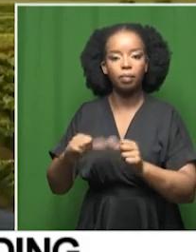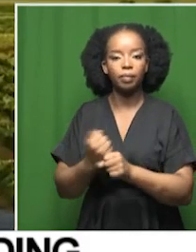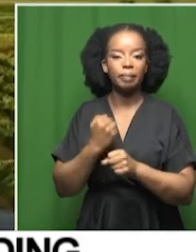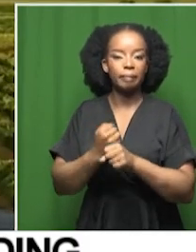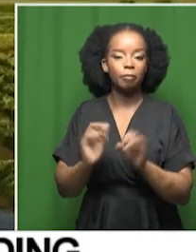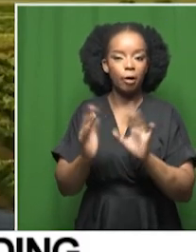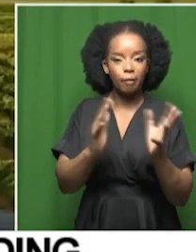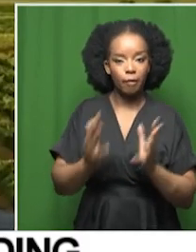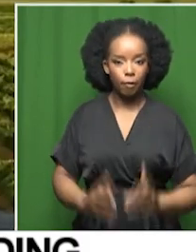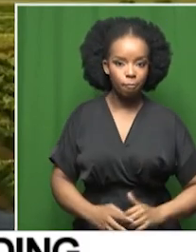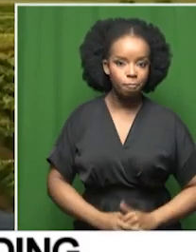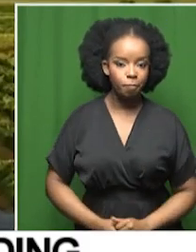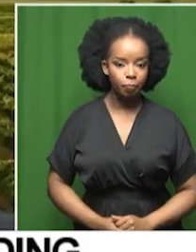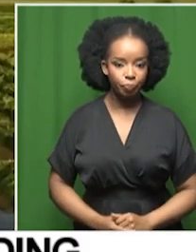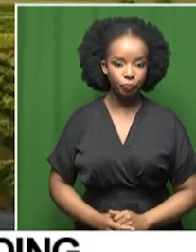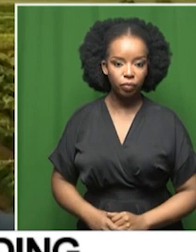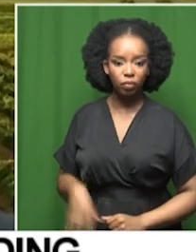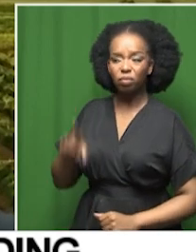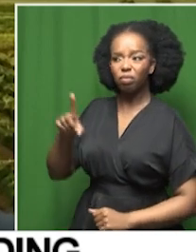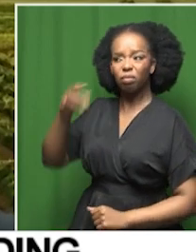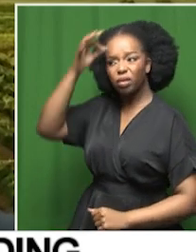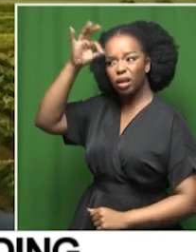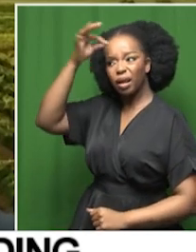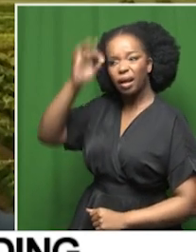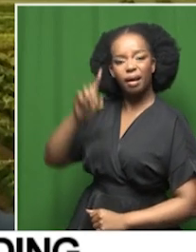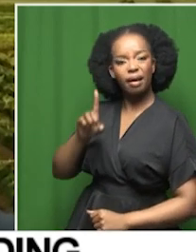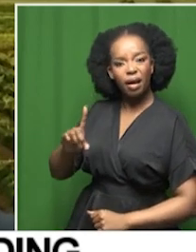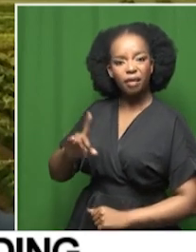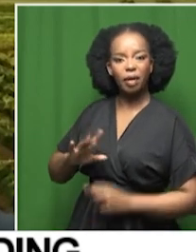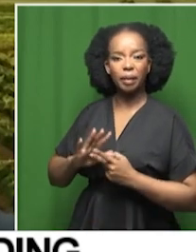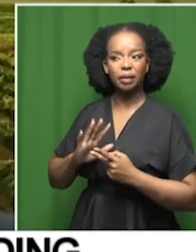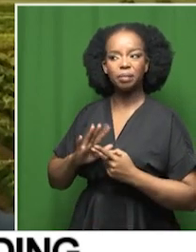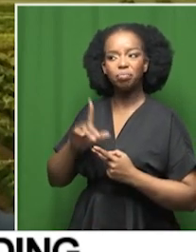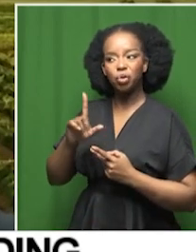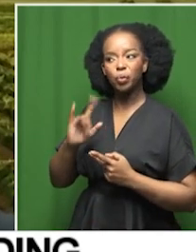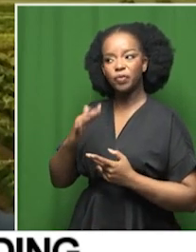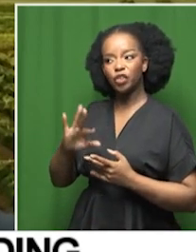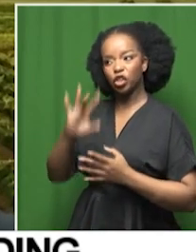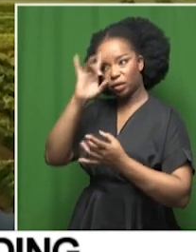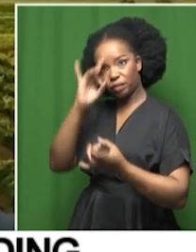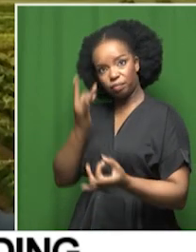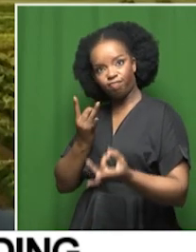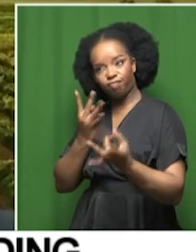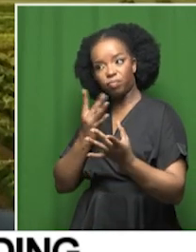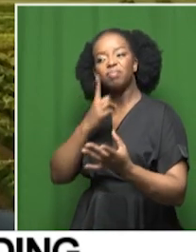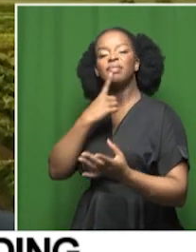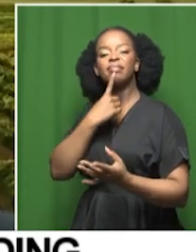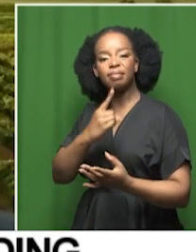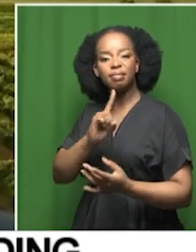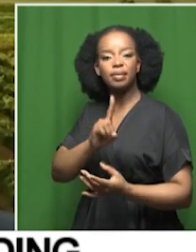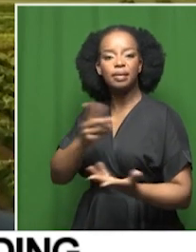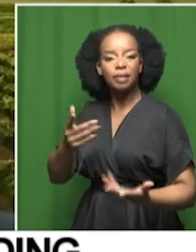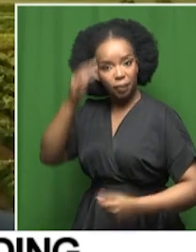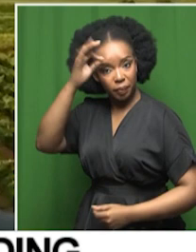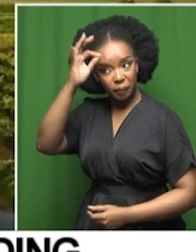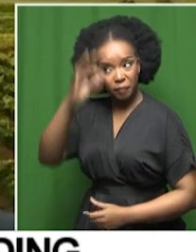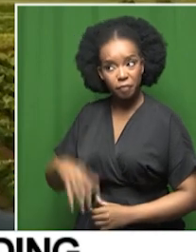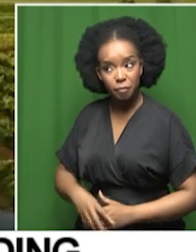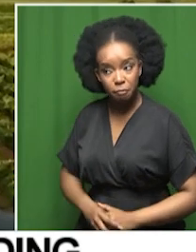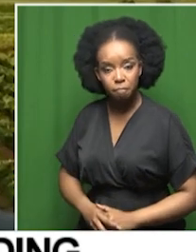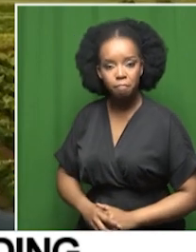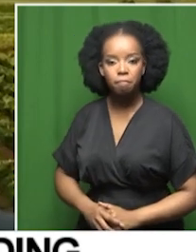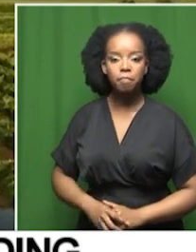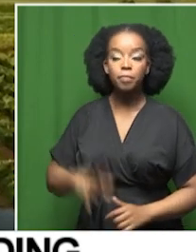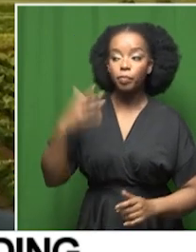was the reception from government to those suggestions, Theo? That's far very good. I think